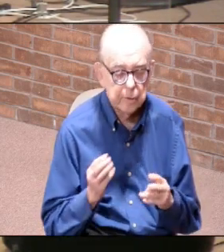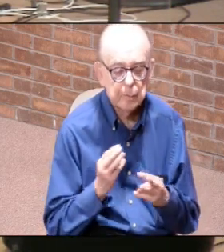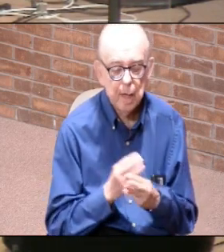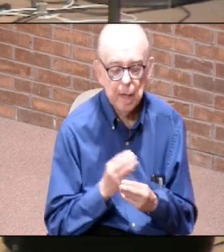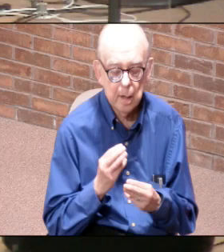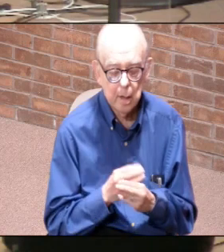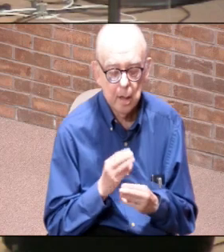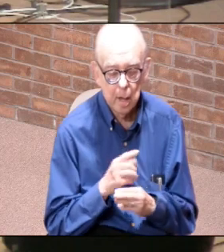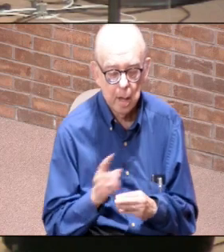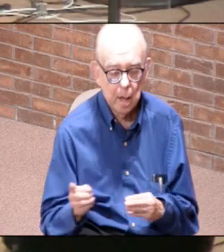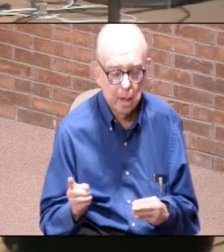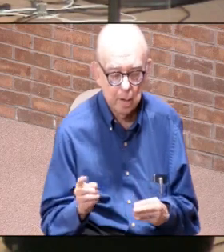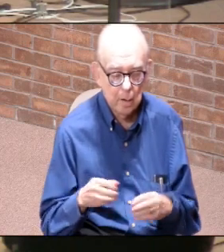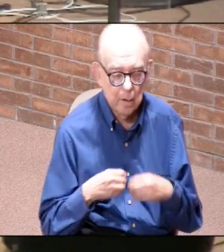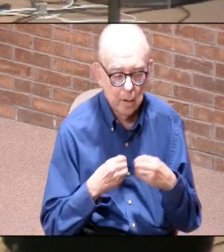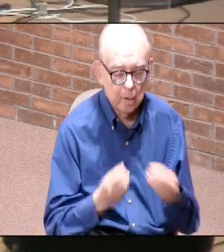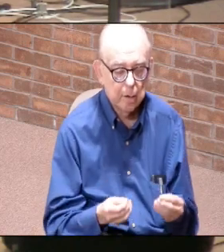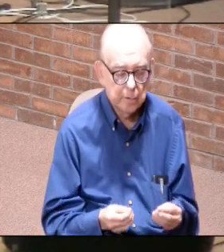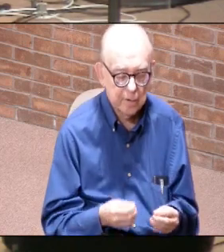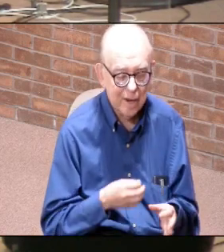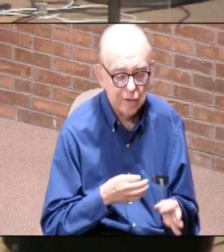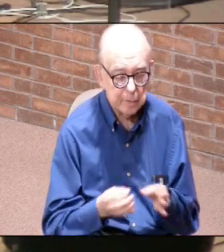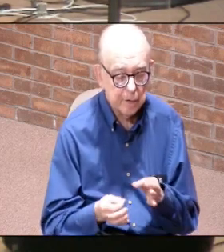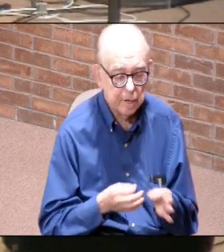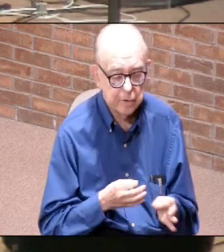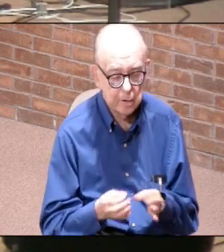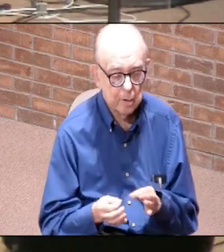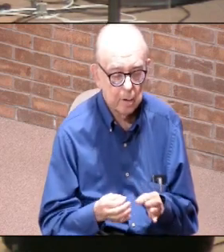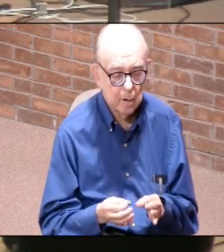math, they were giving you an explanation.